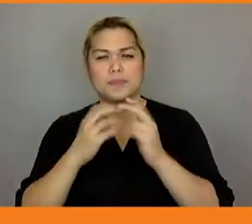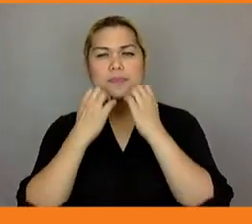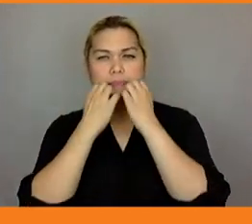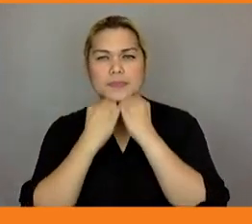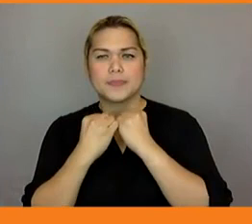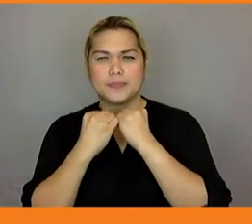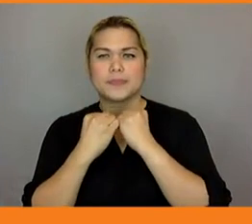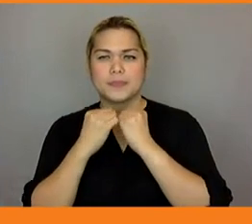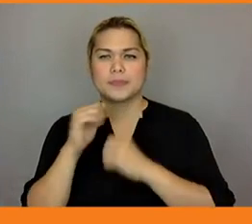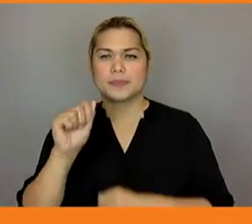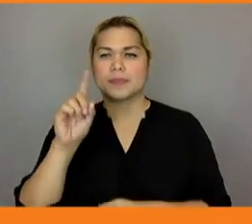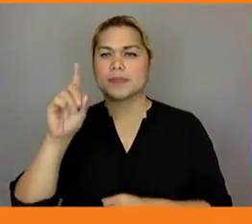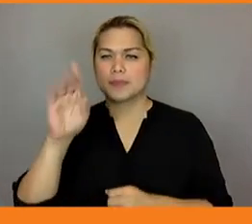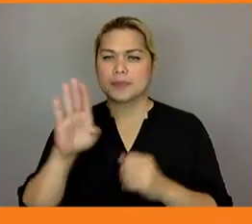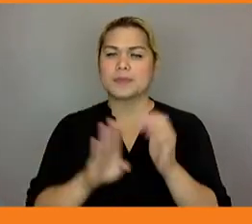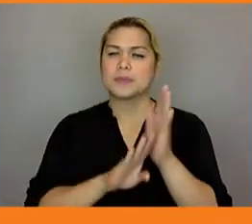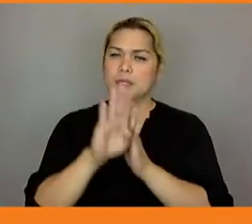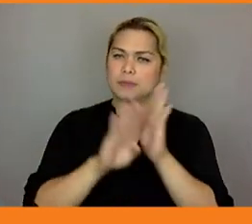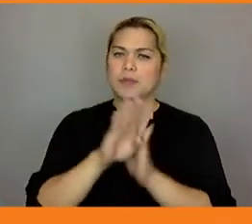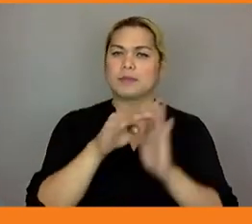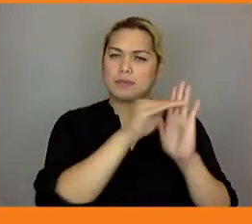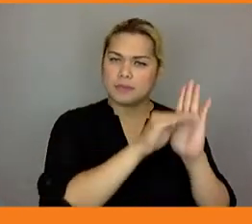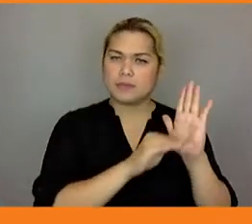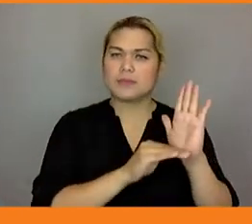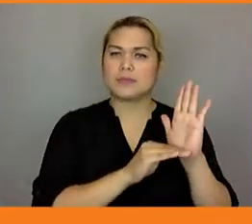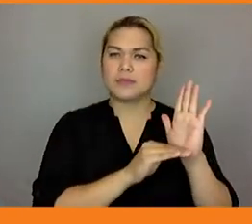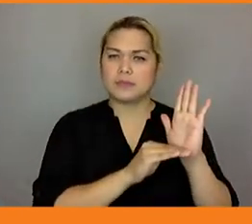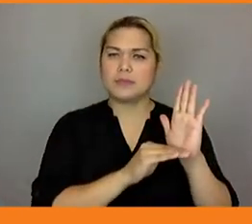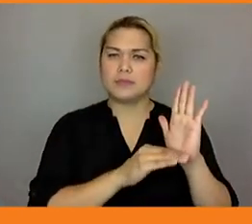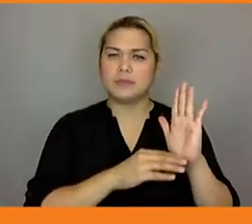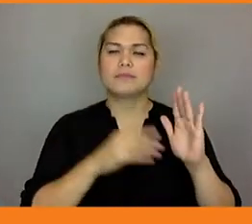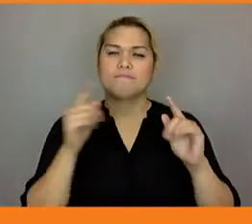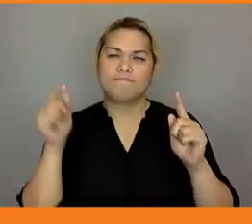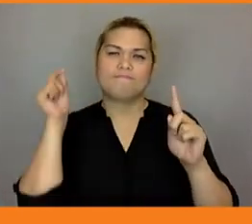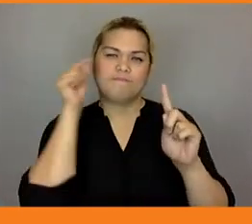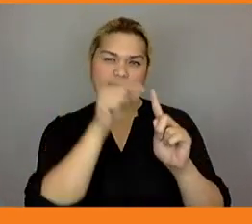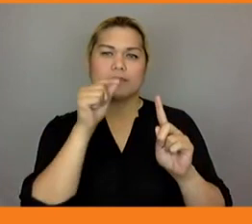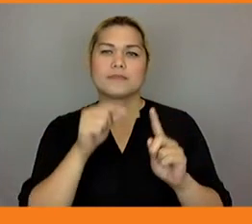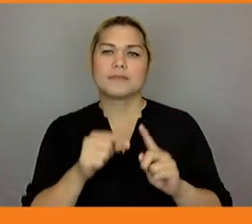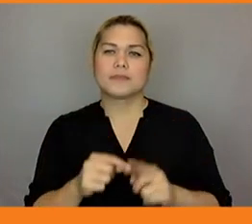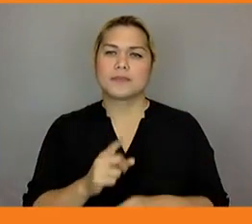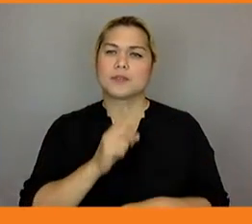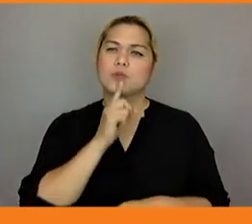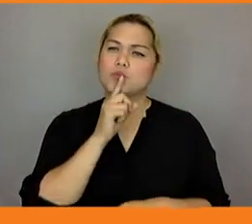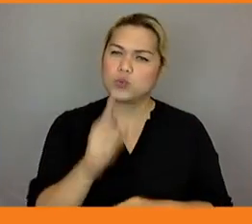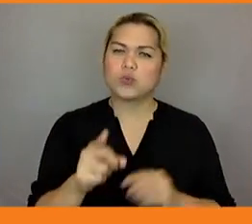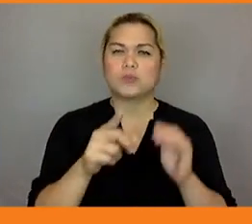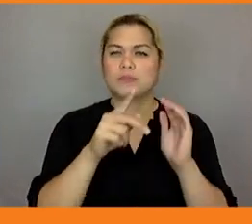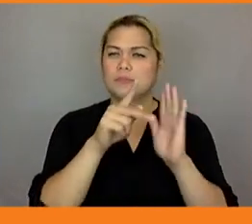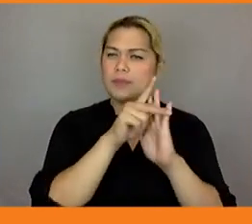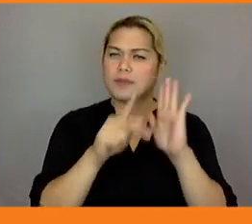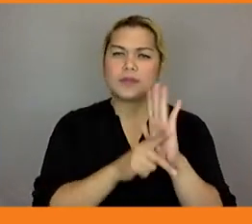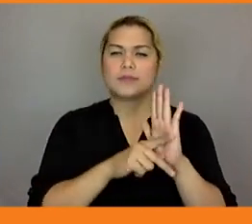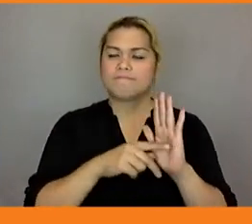improved development outcomes. And that is why we have strong policies on anti-corruption, information disclosures,